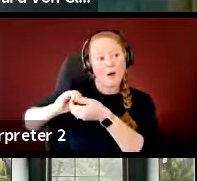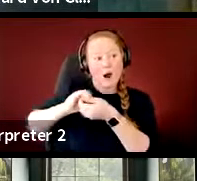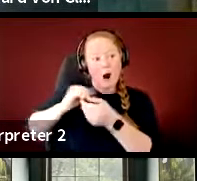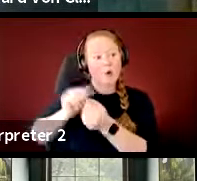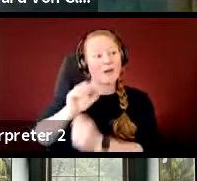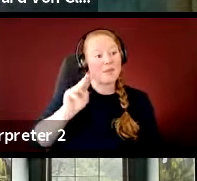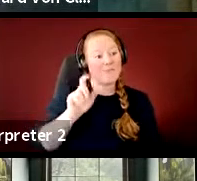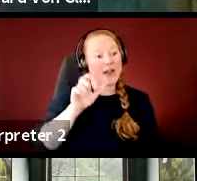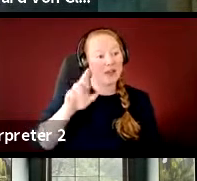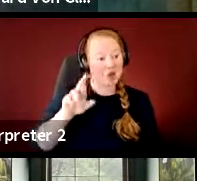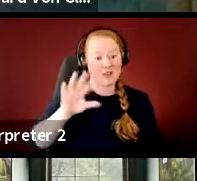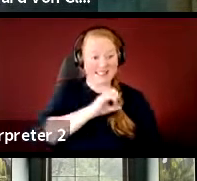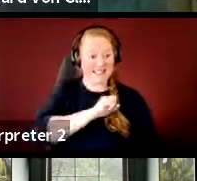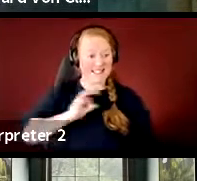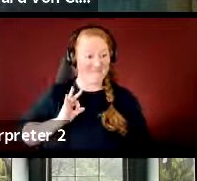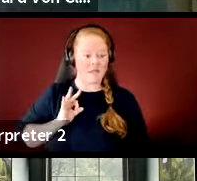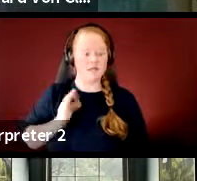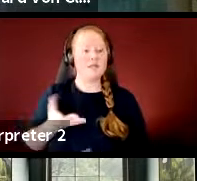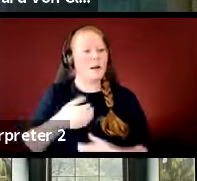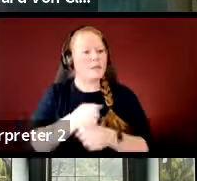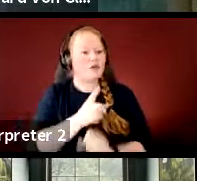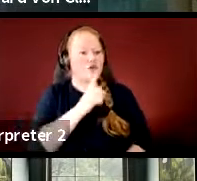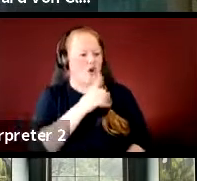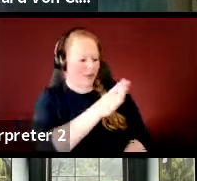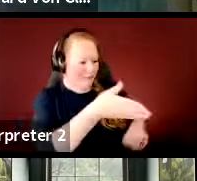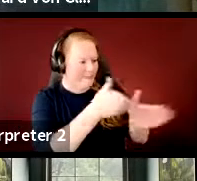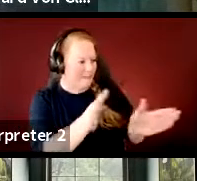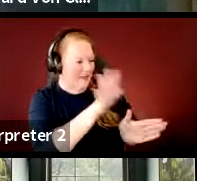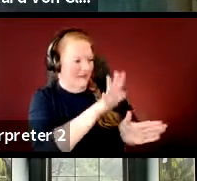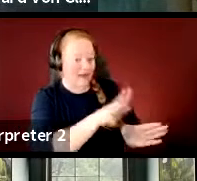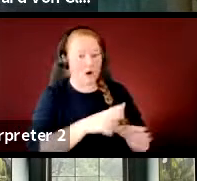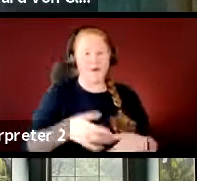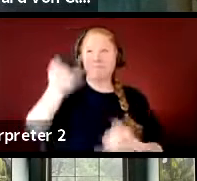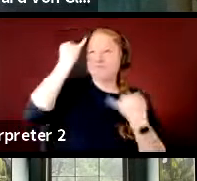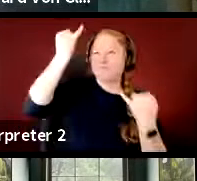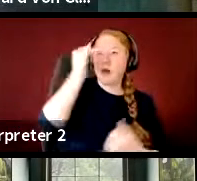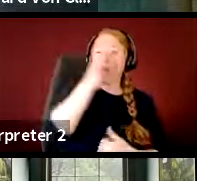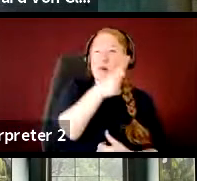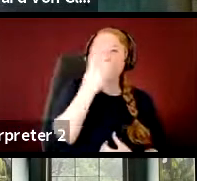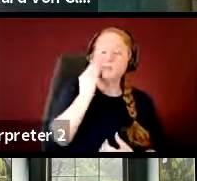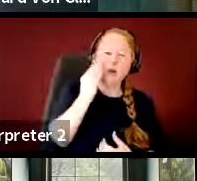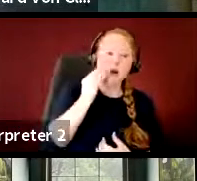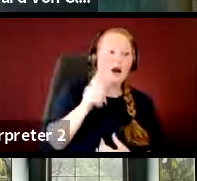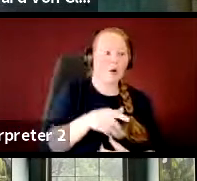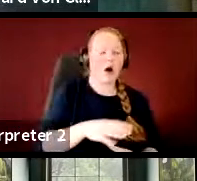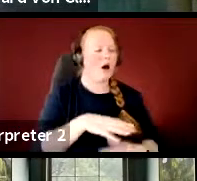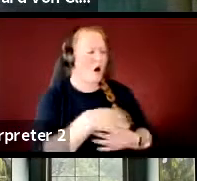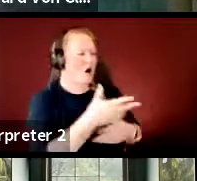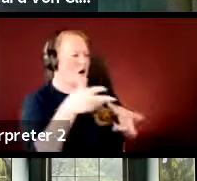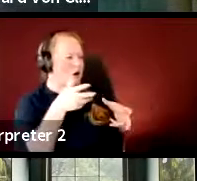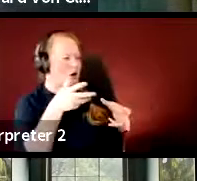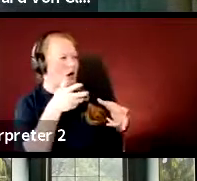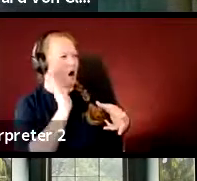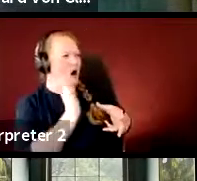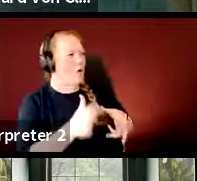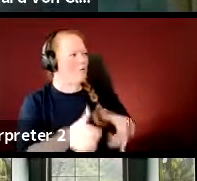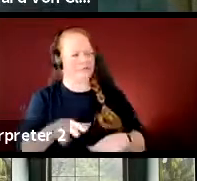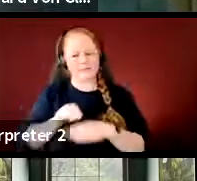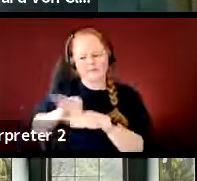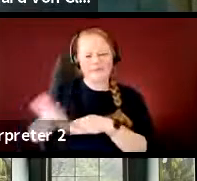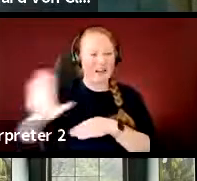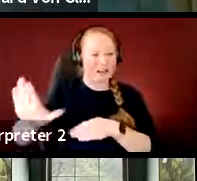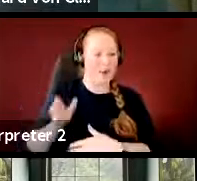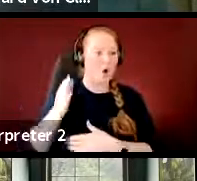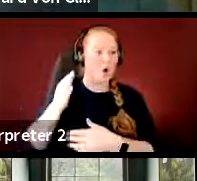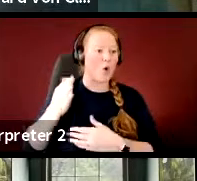the public input shapes the mayor's spending proposals. You will hear most from the Direct Relief Work Group tonight